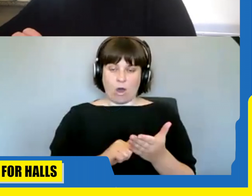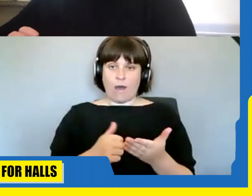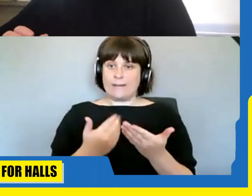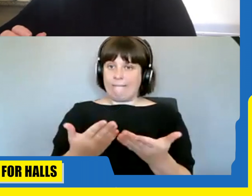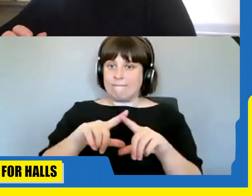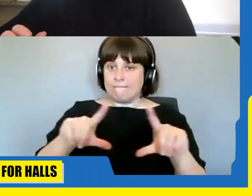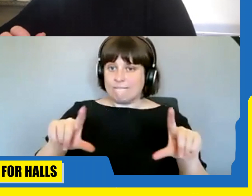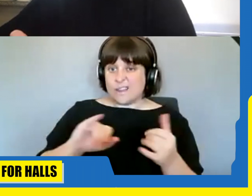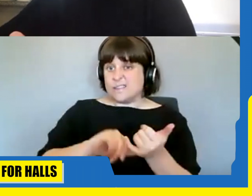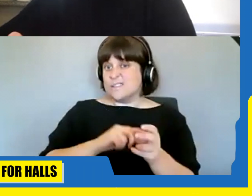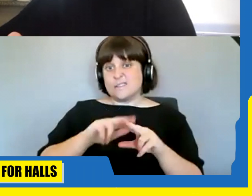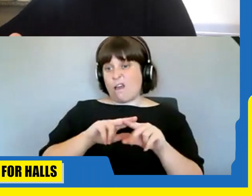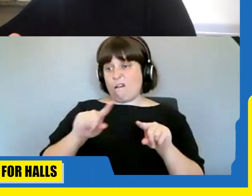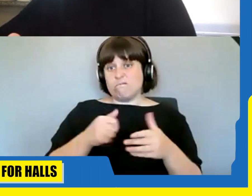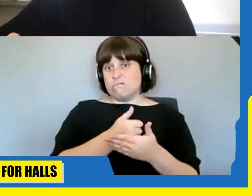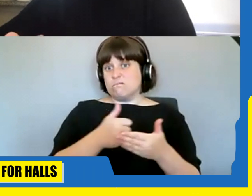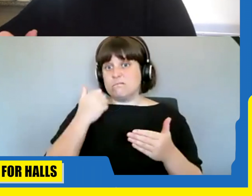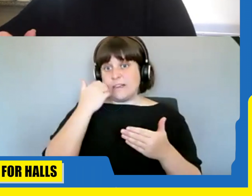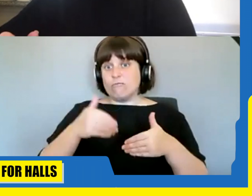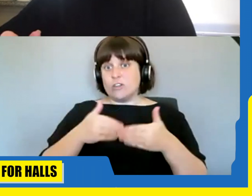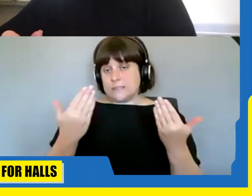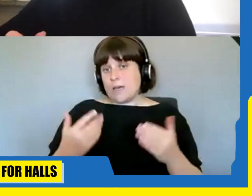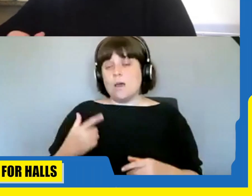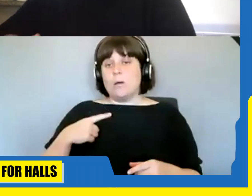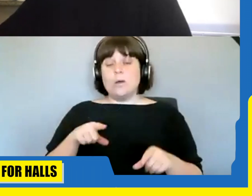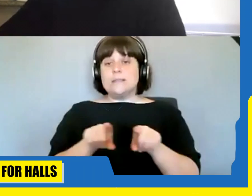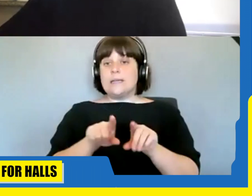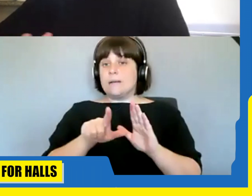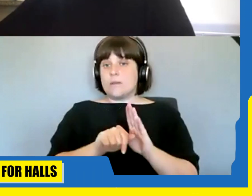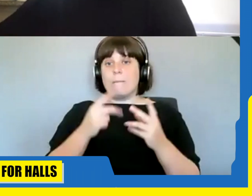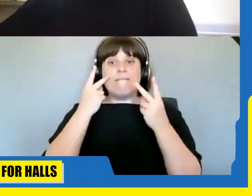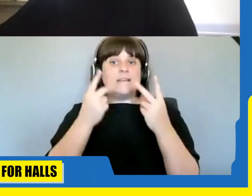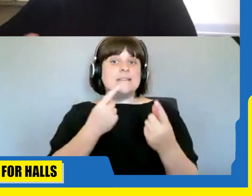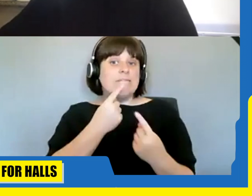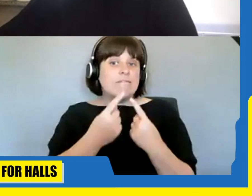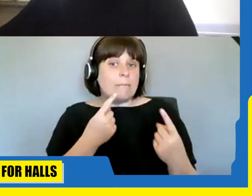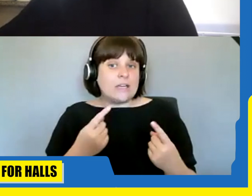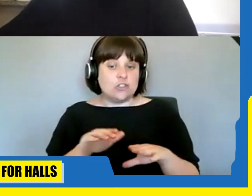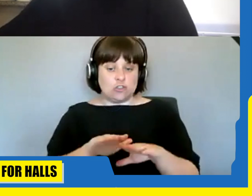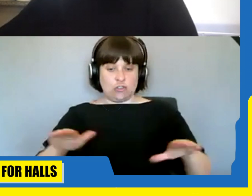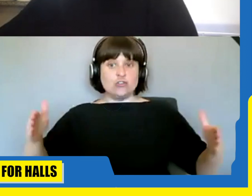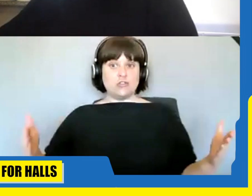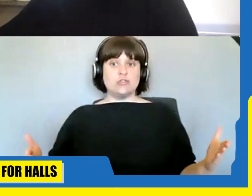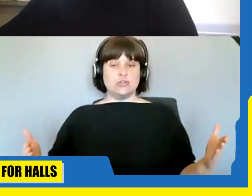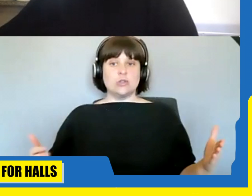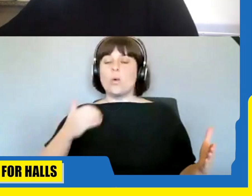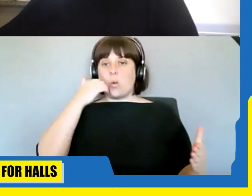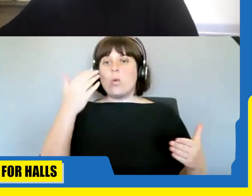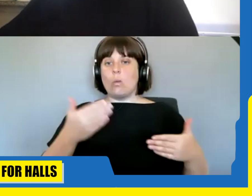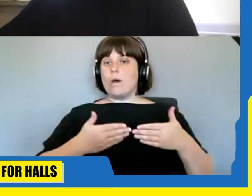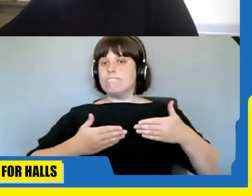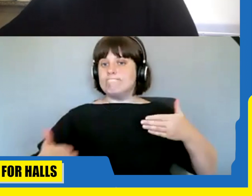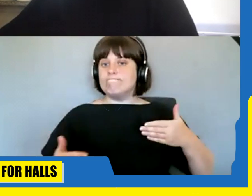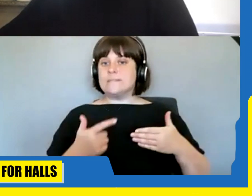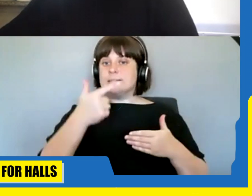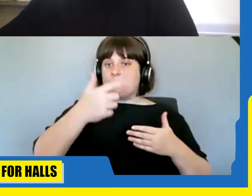staff there every day, because it's also our visitor information centre, so it has an imperative to be open 7 days a week